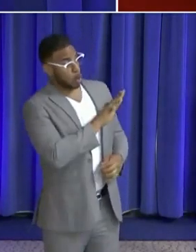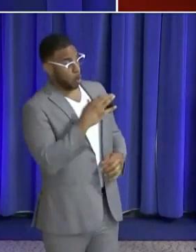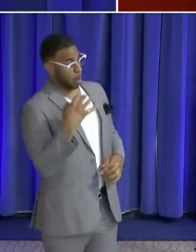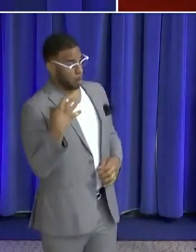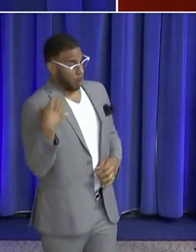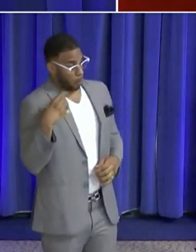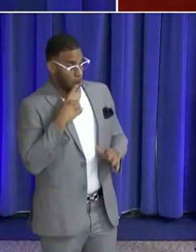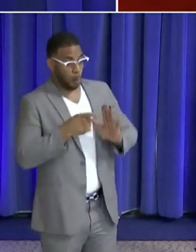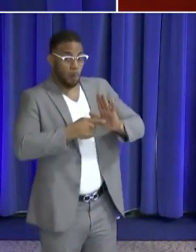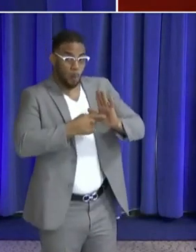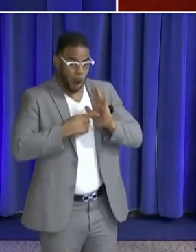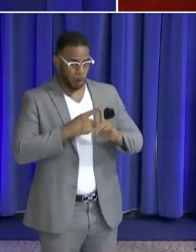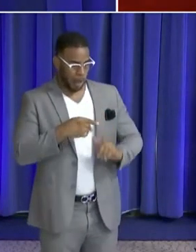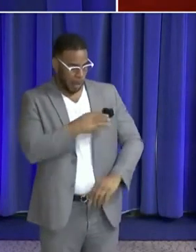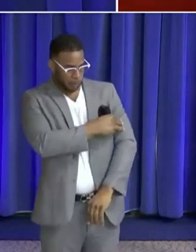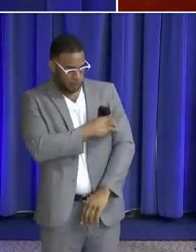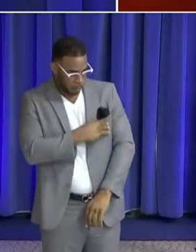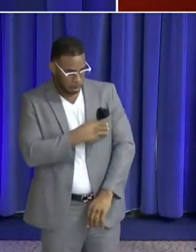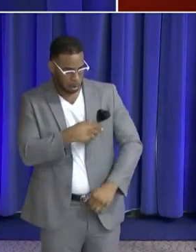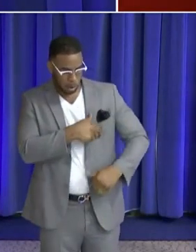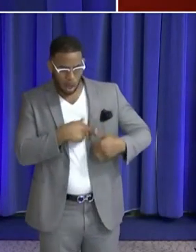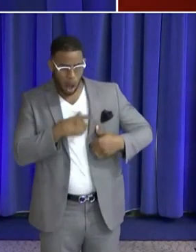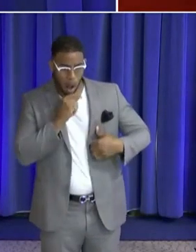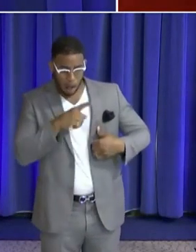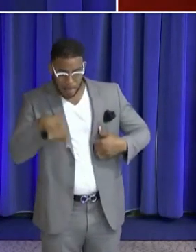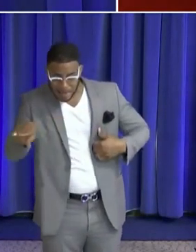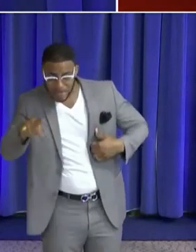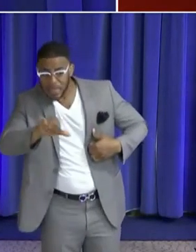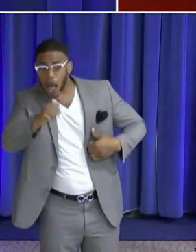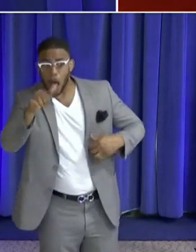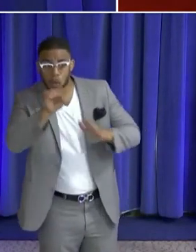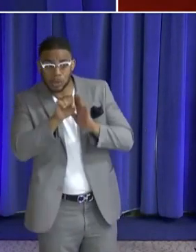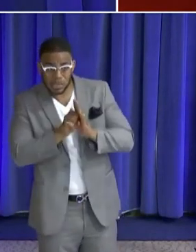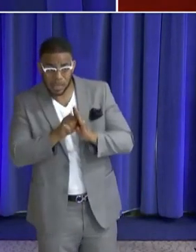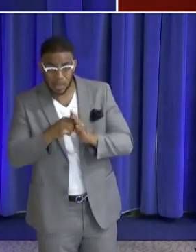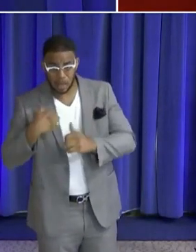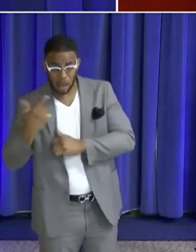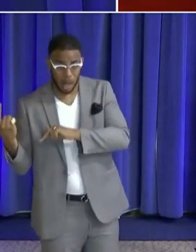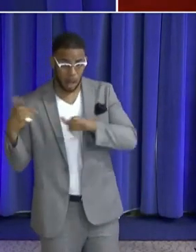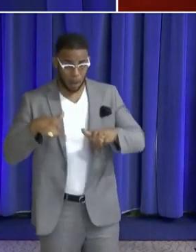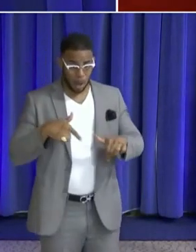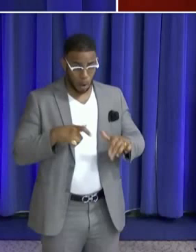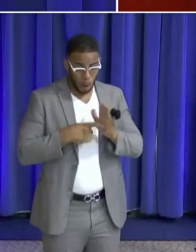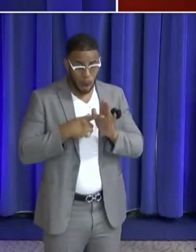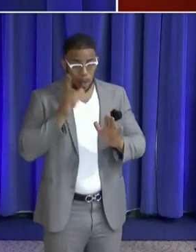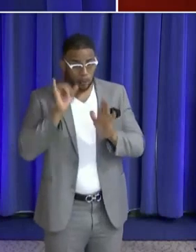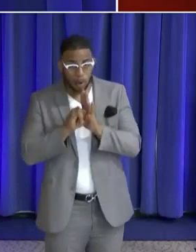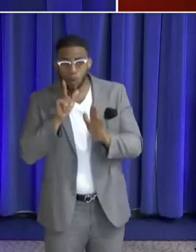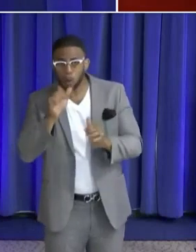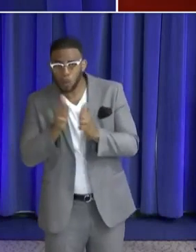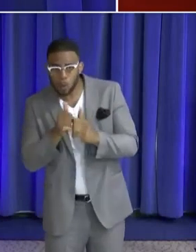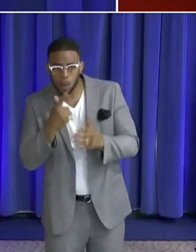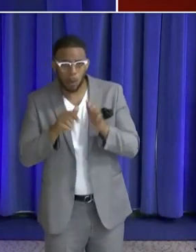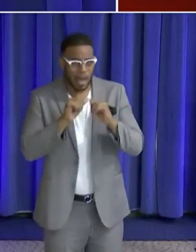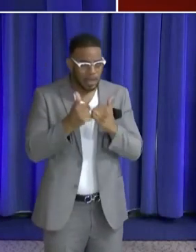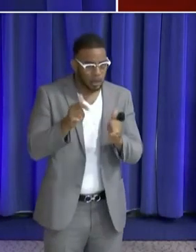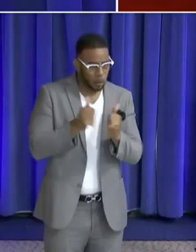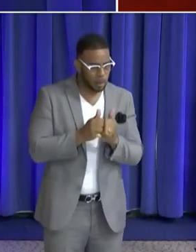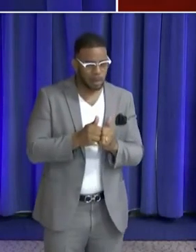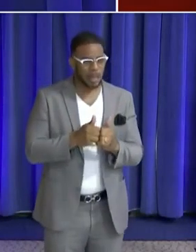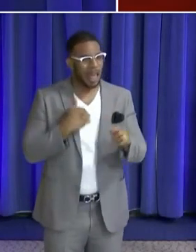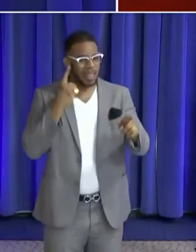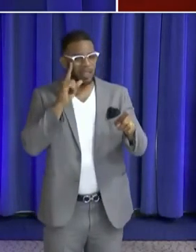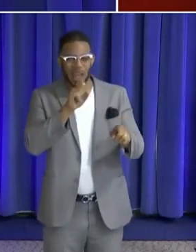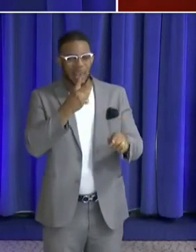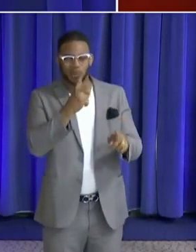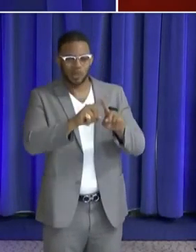are required to have that. Are they required to identify in some manner who they're with or what agency or branch? I think you're asking